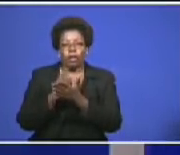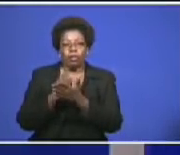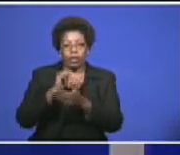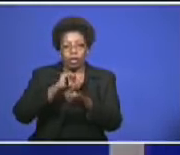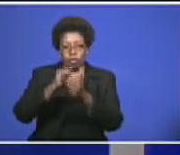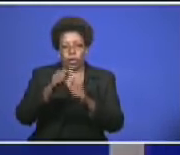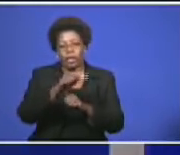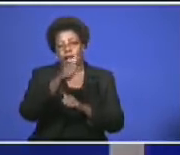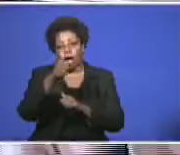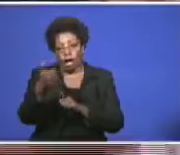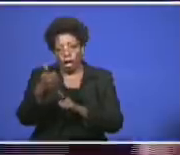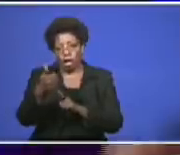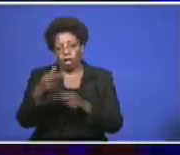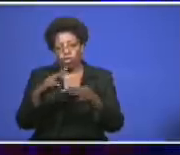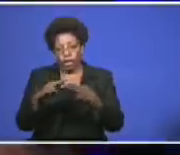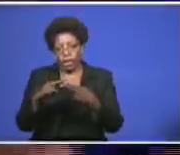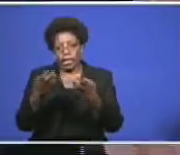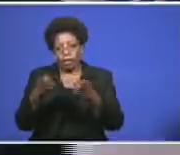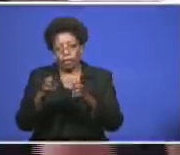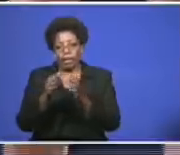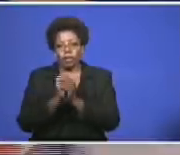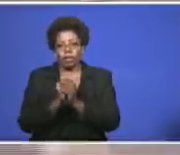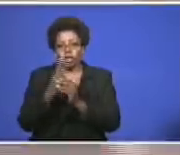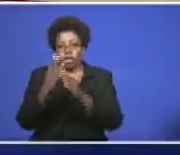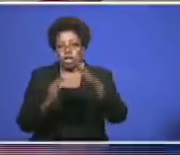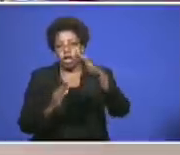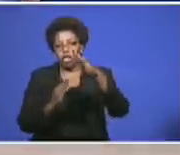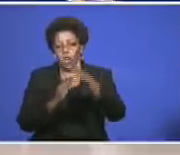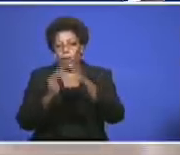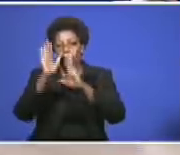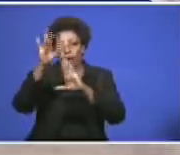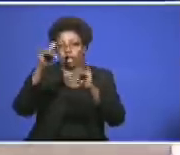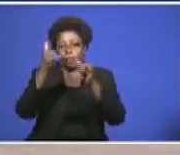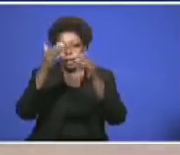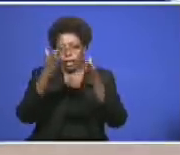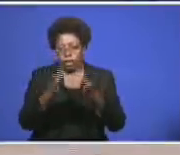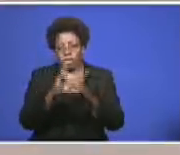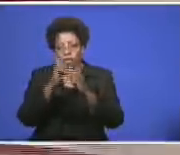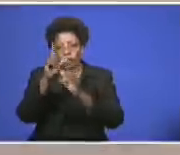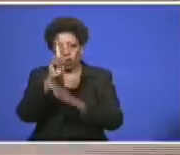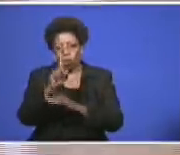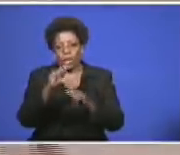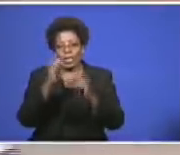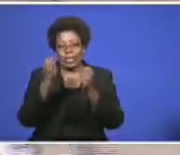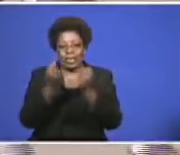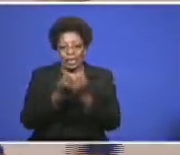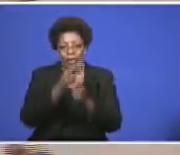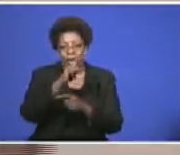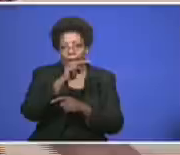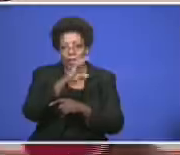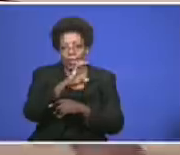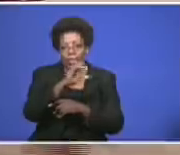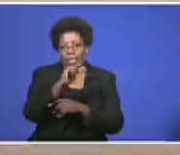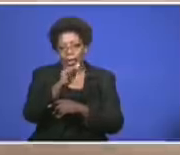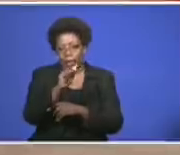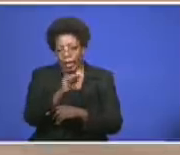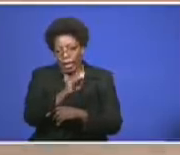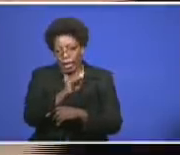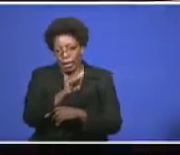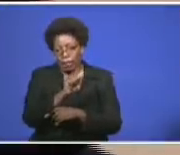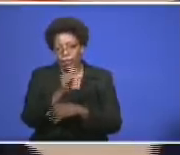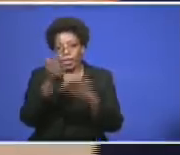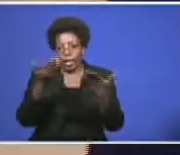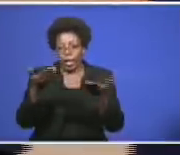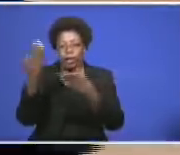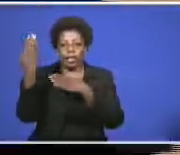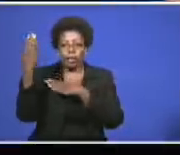ventures. You've seen some of the top collegiate basketball players from Division I teams in the NCAA hoop it up right here